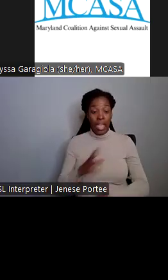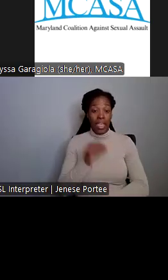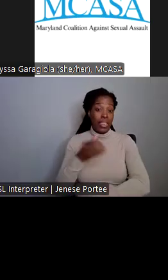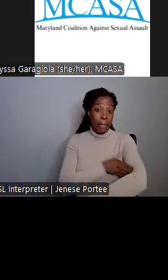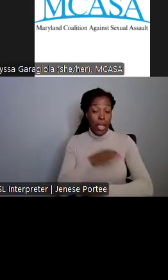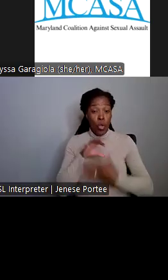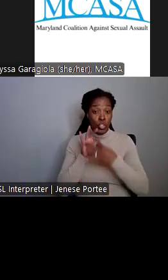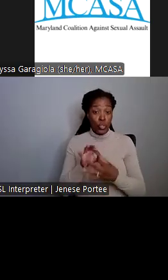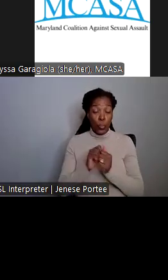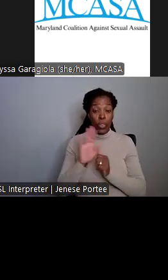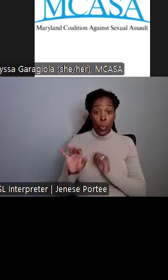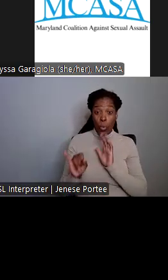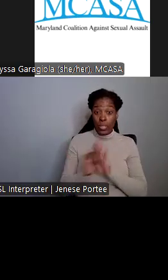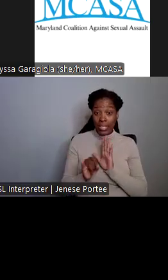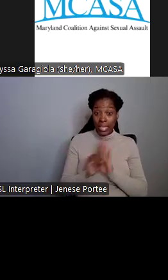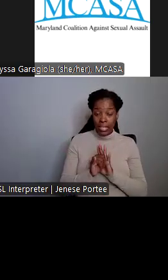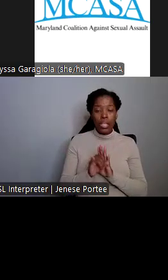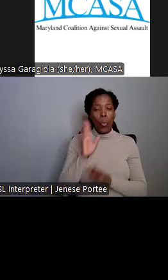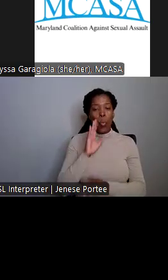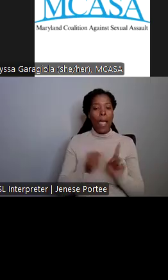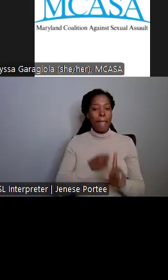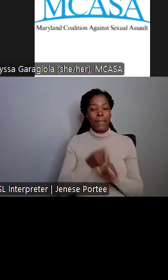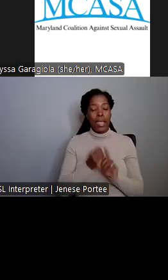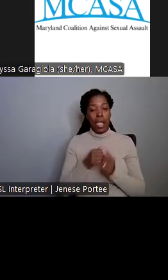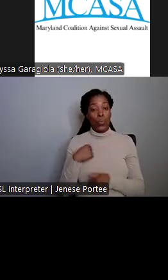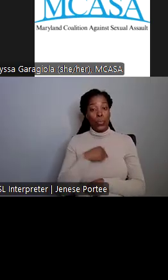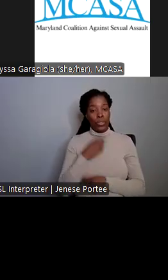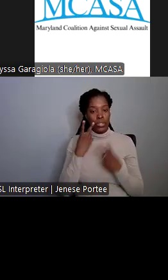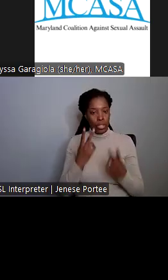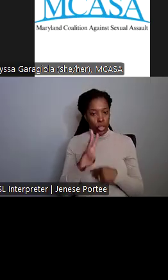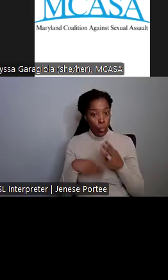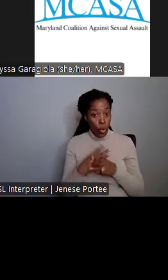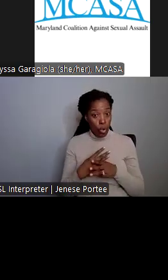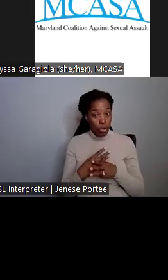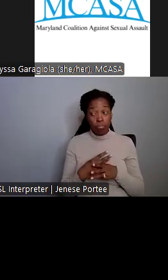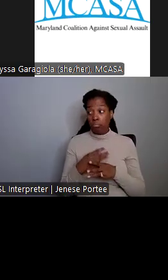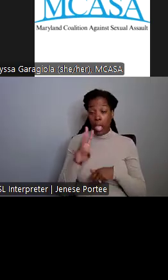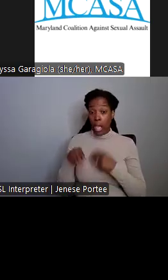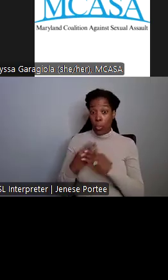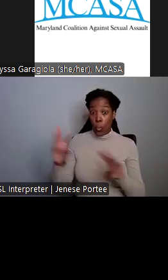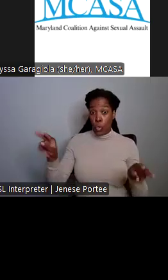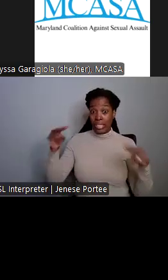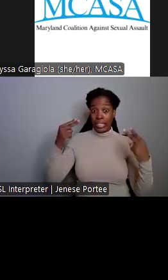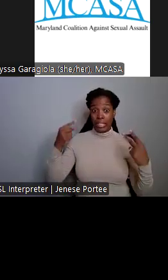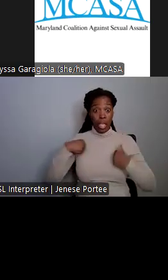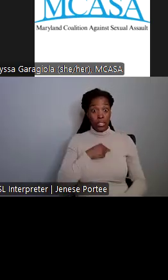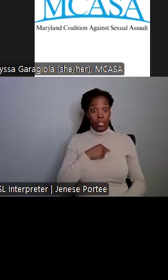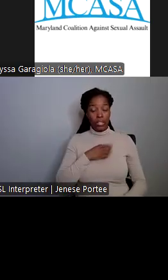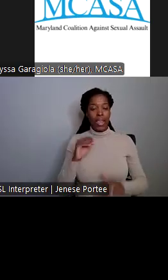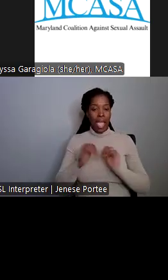those identities impacts how we see the world, how the world sees us, and how we are